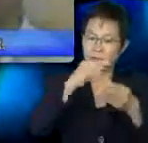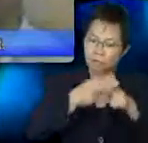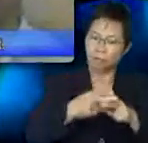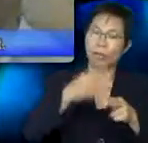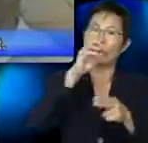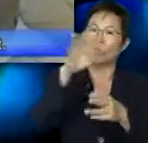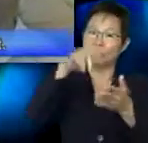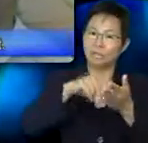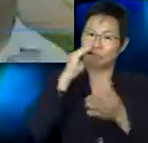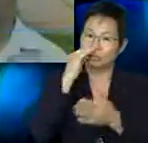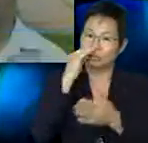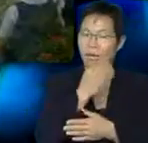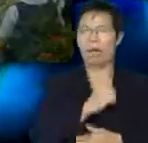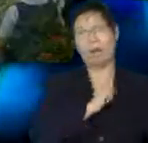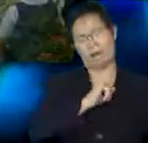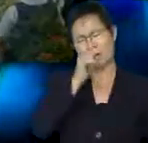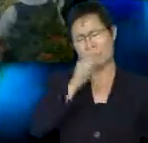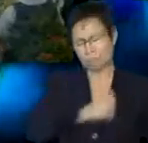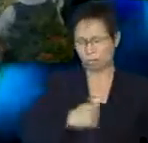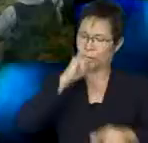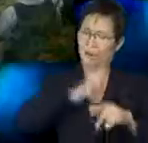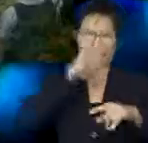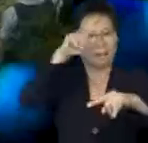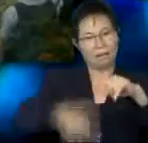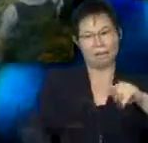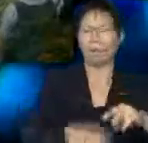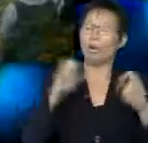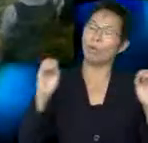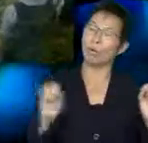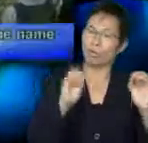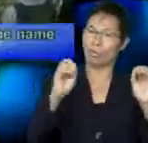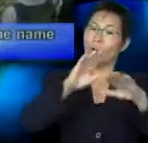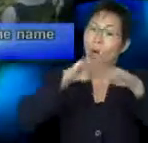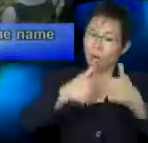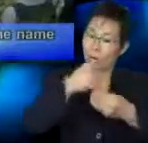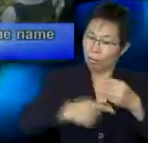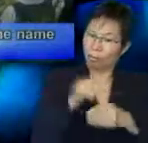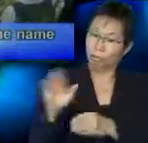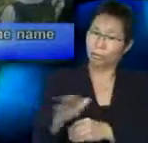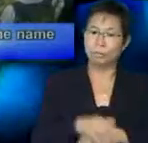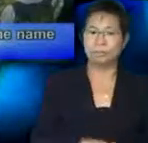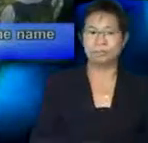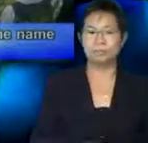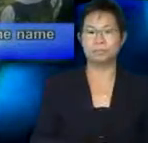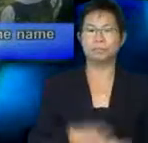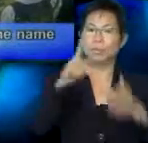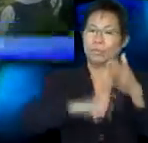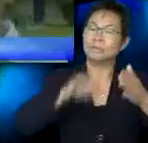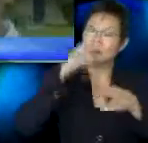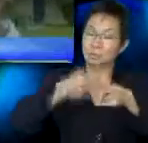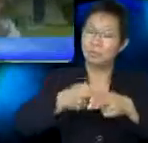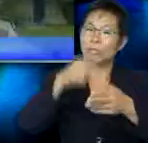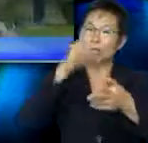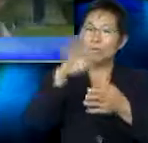I am sorry, I cannot. Oh, it's okay. What about you, Chintek? What's the name of this